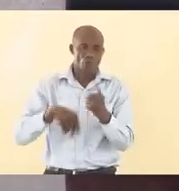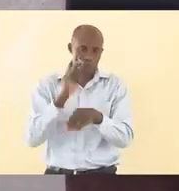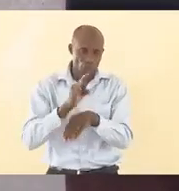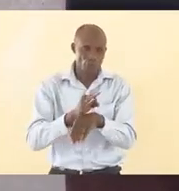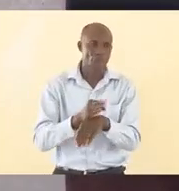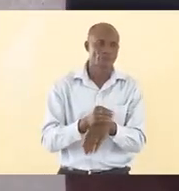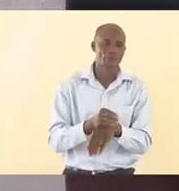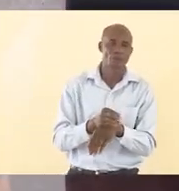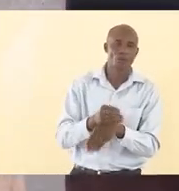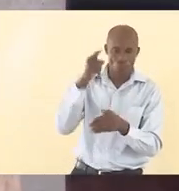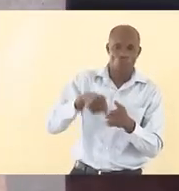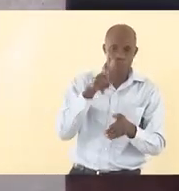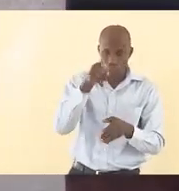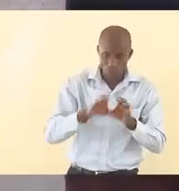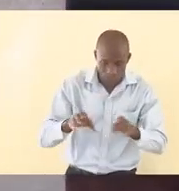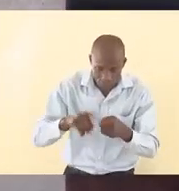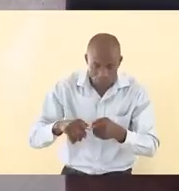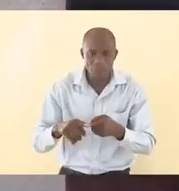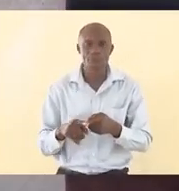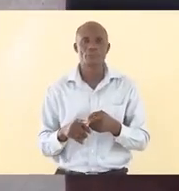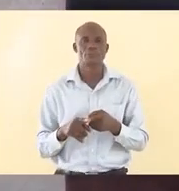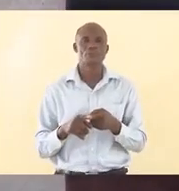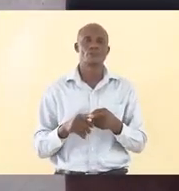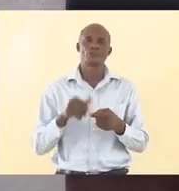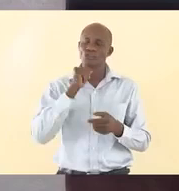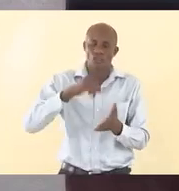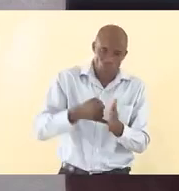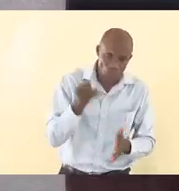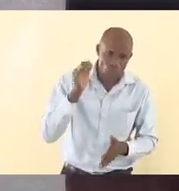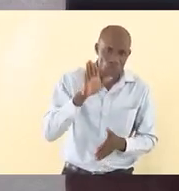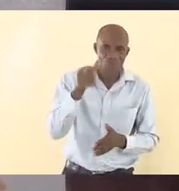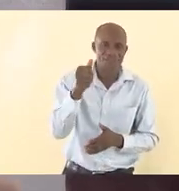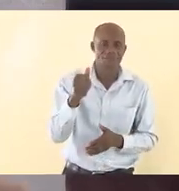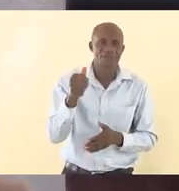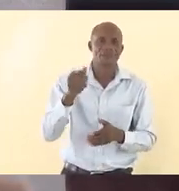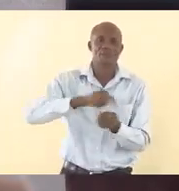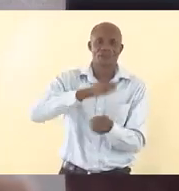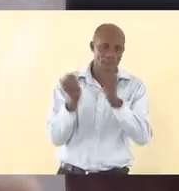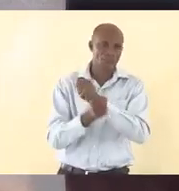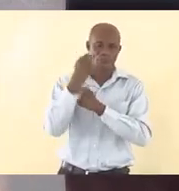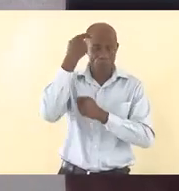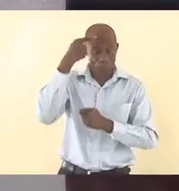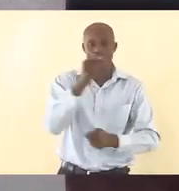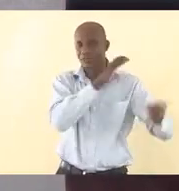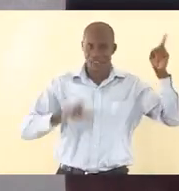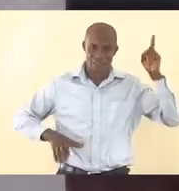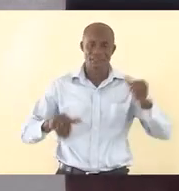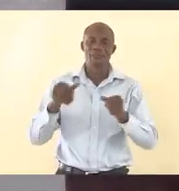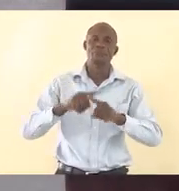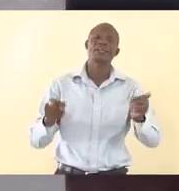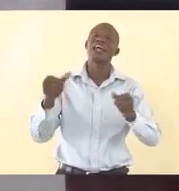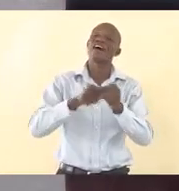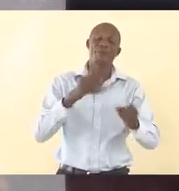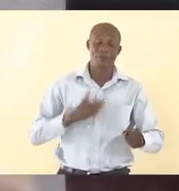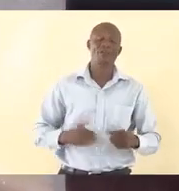what role are you playing now, or what do you plan to do so that each person, not just yourself, become transformed for Christ, but that each person